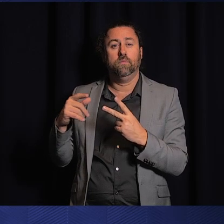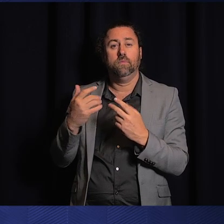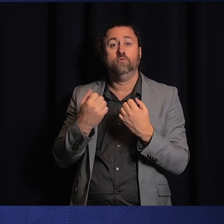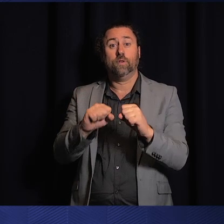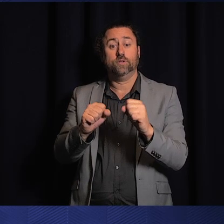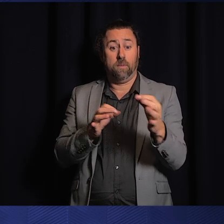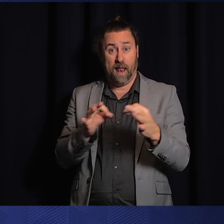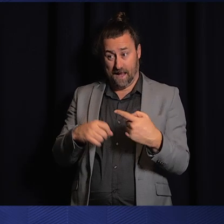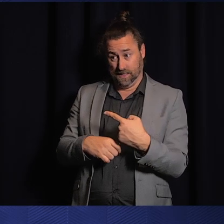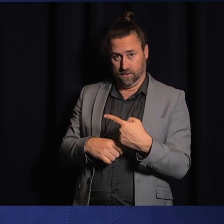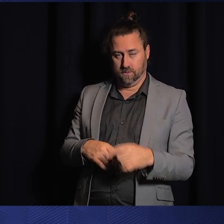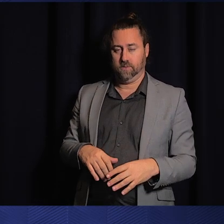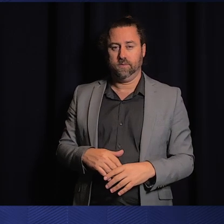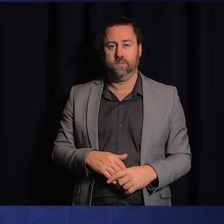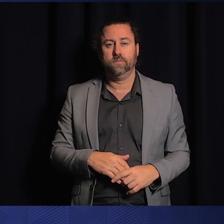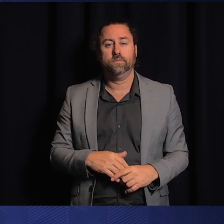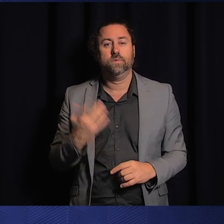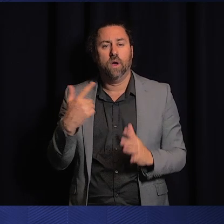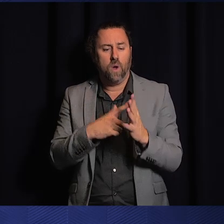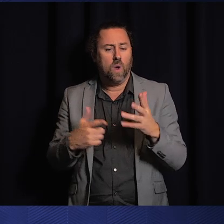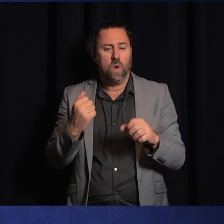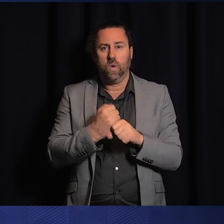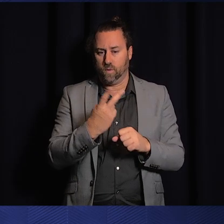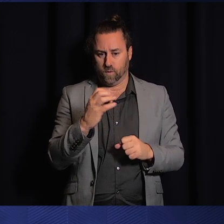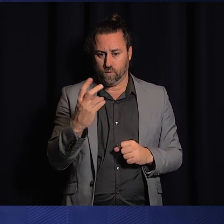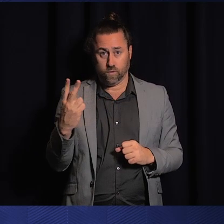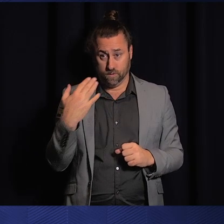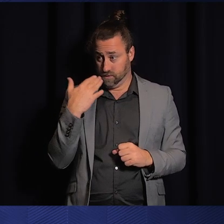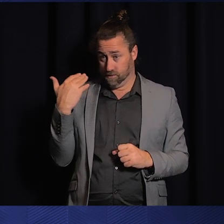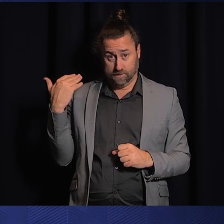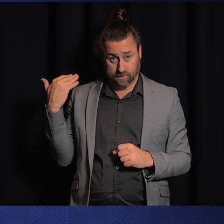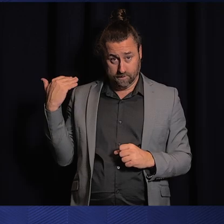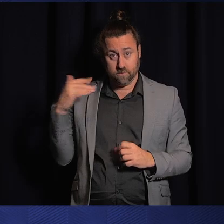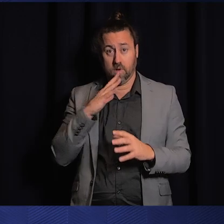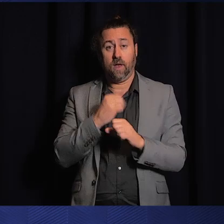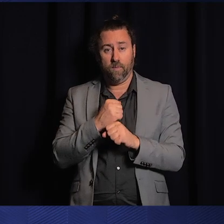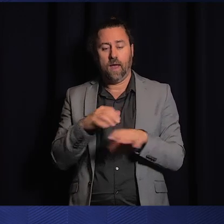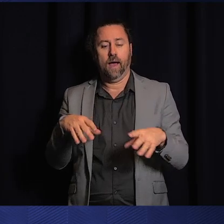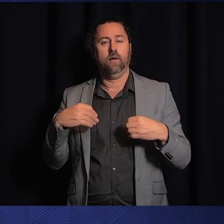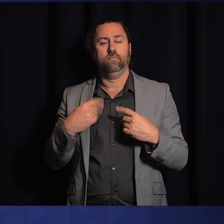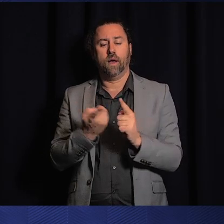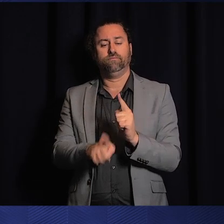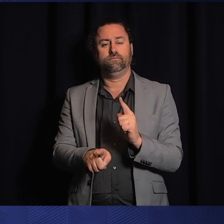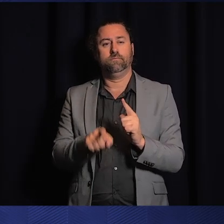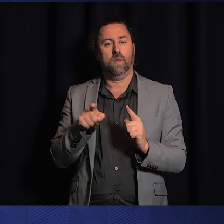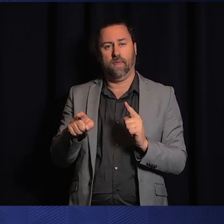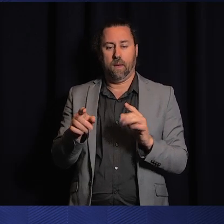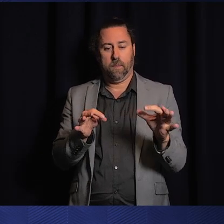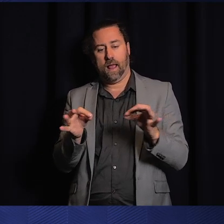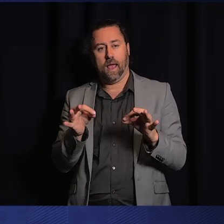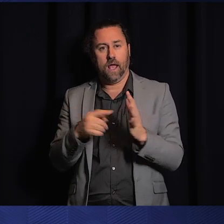Asia-Pacific Ministerial Meeting in August 2022, the government has adopted the national strategy and the action plan as